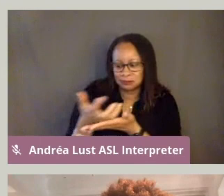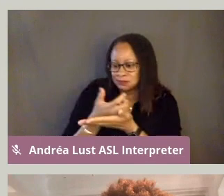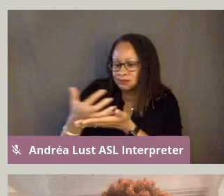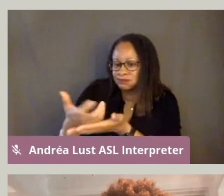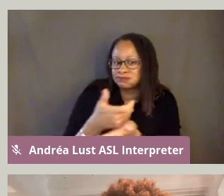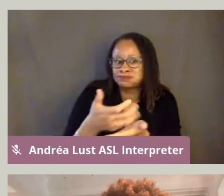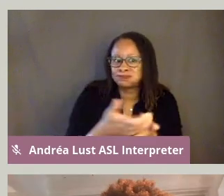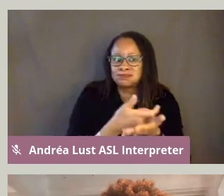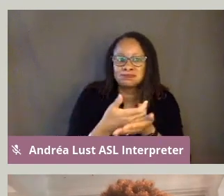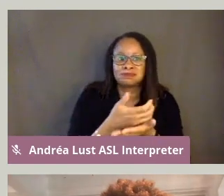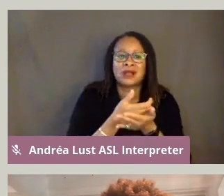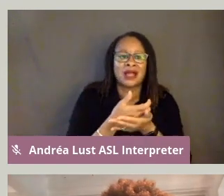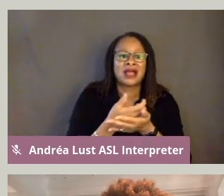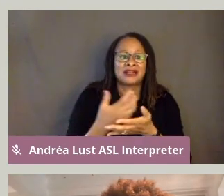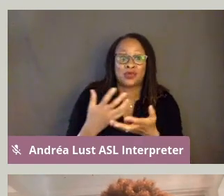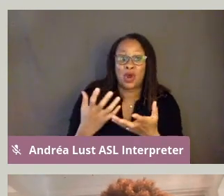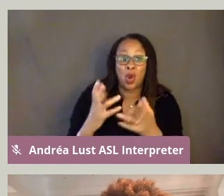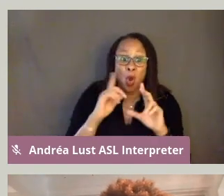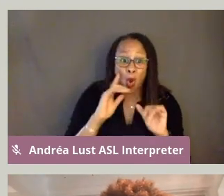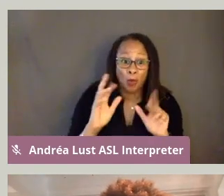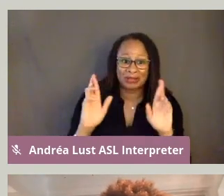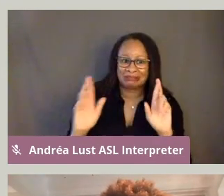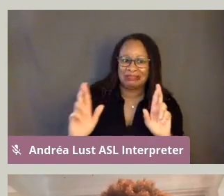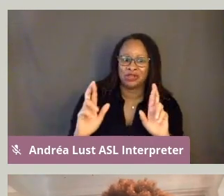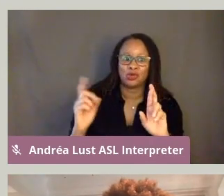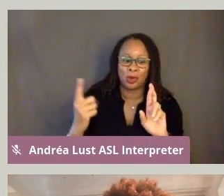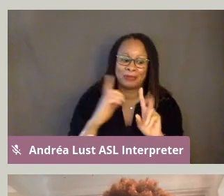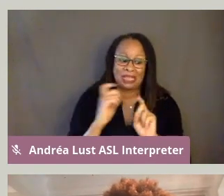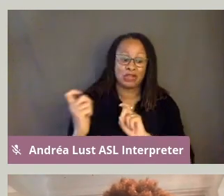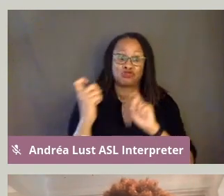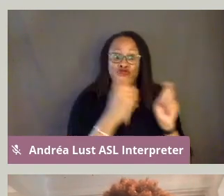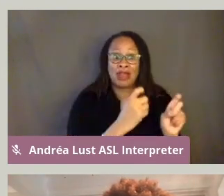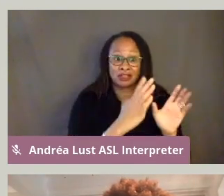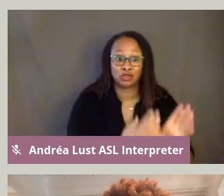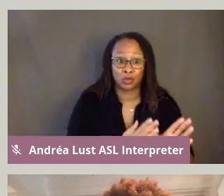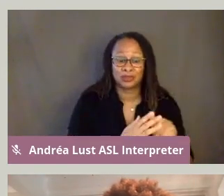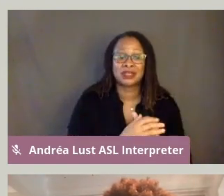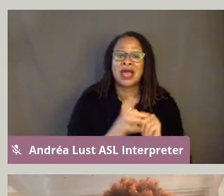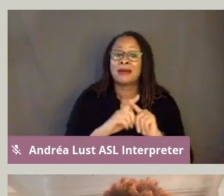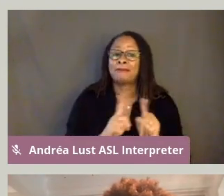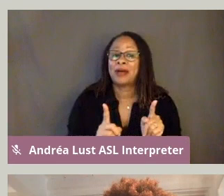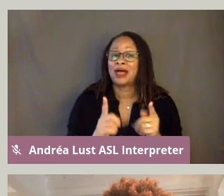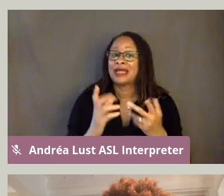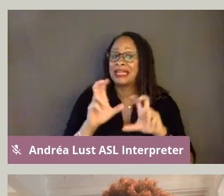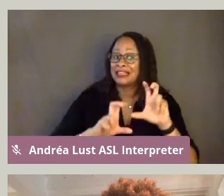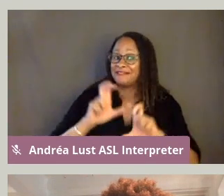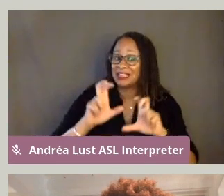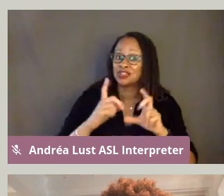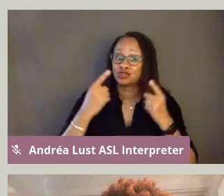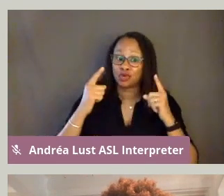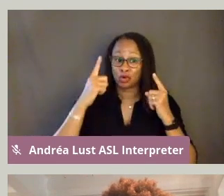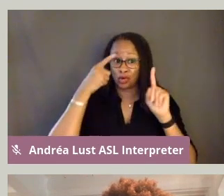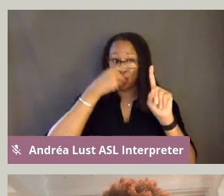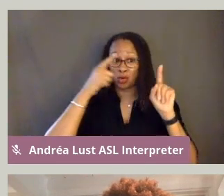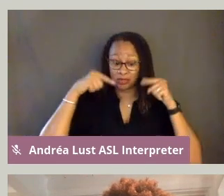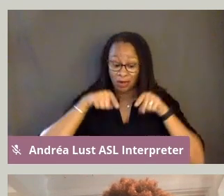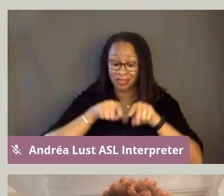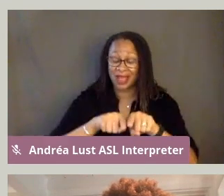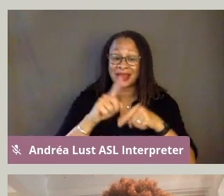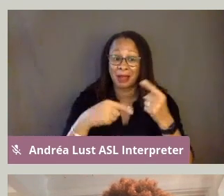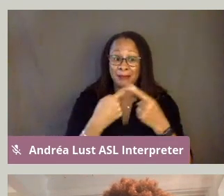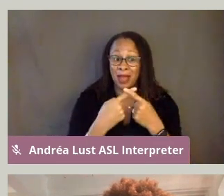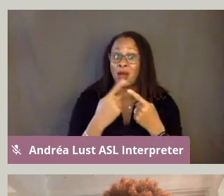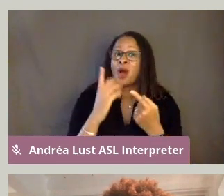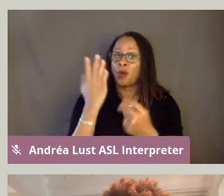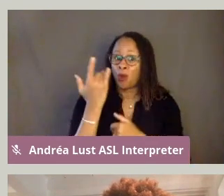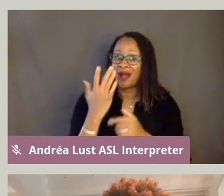them to be non-recoupable, just grantors, but even in the investment space, if your goals are aligned for why the film's important, hopefully